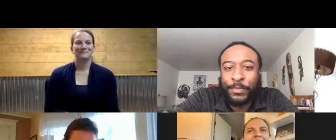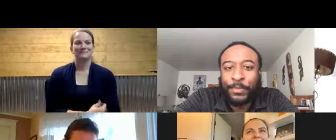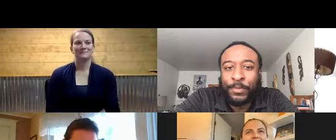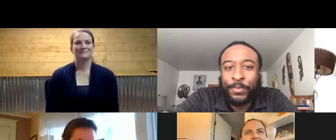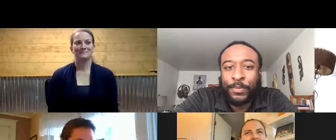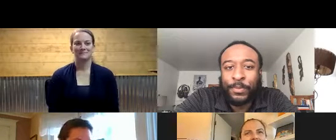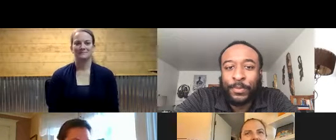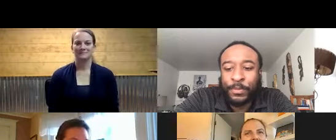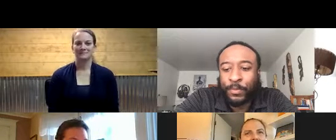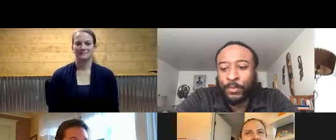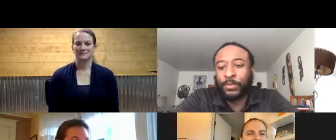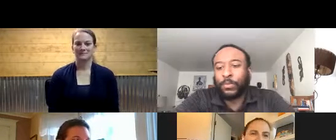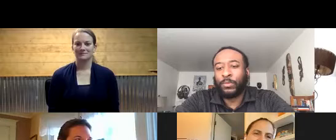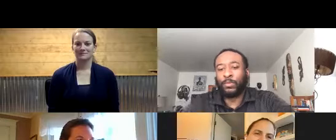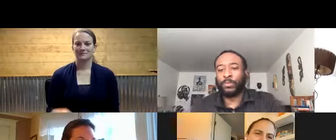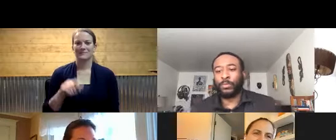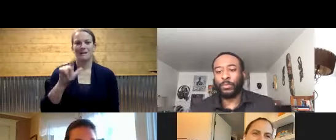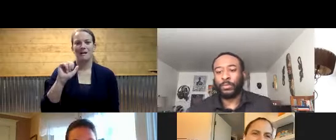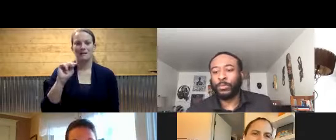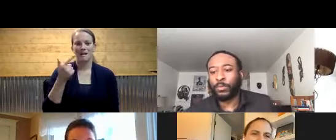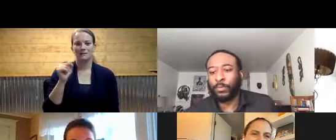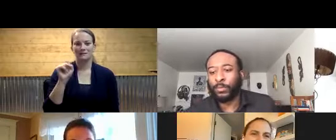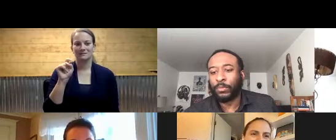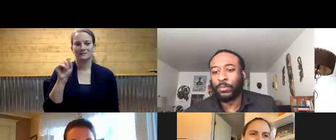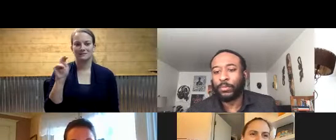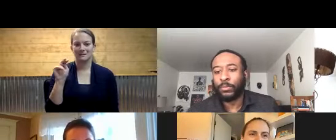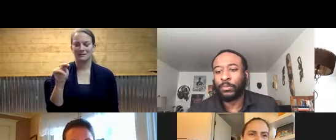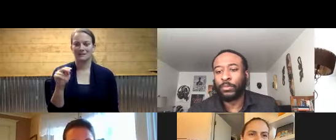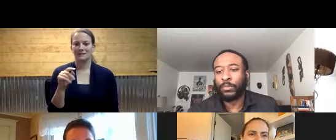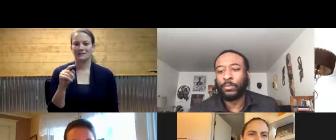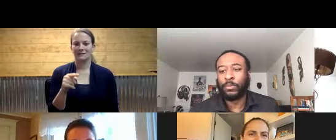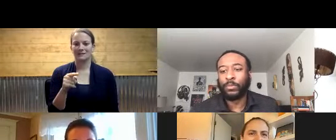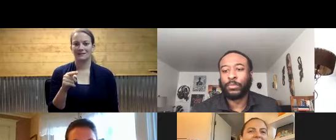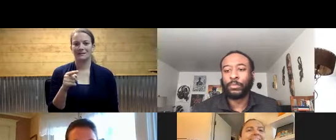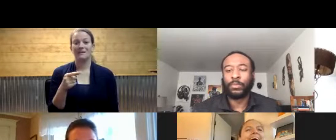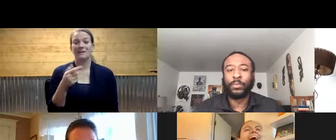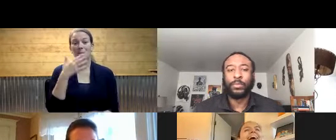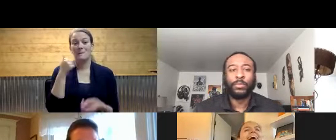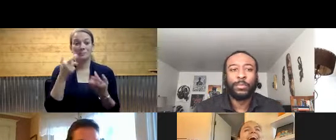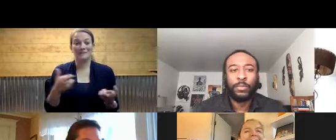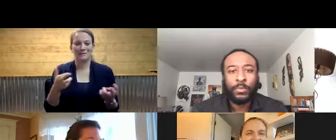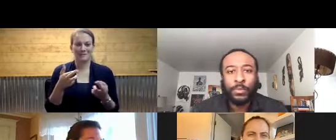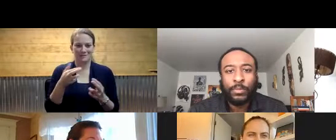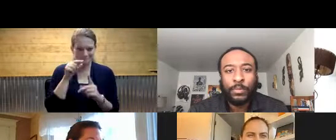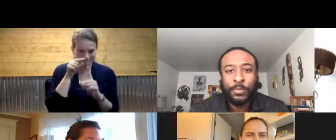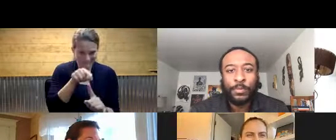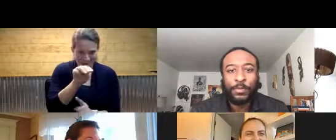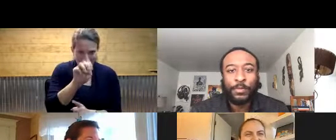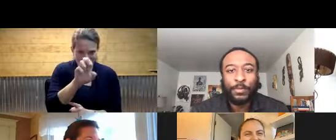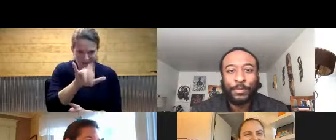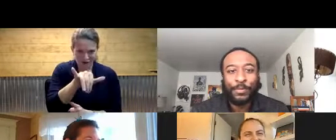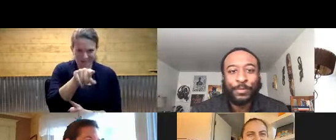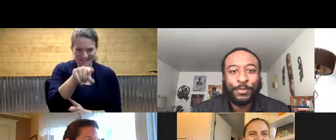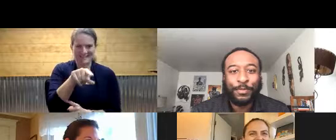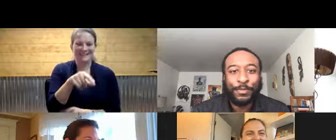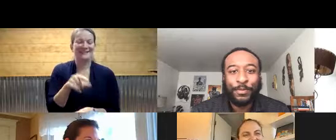I think the biggest resource to Kaushal's last point is Mary, to be really honest, if you want to know anything, because she